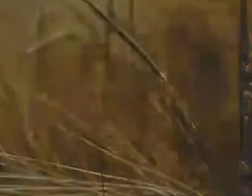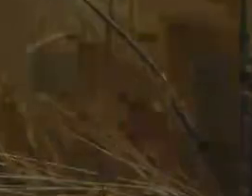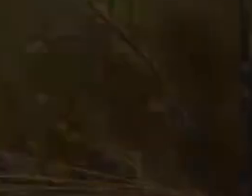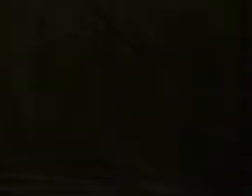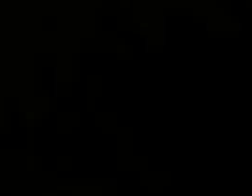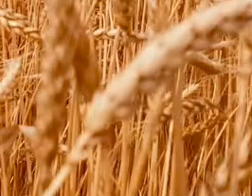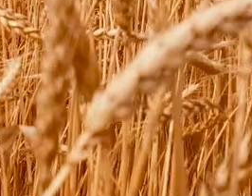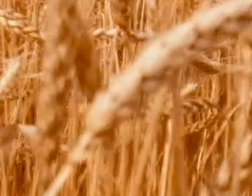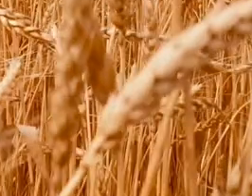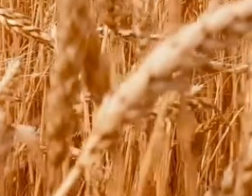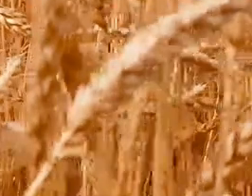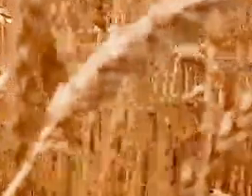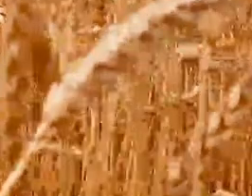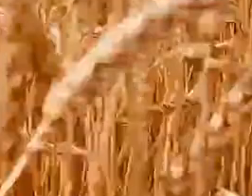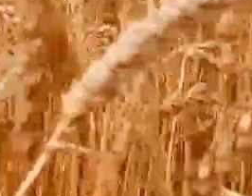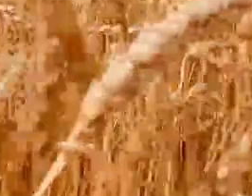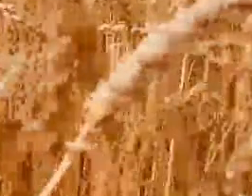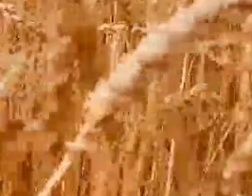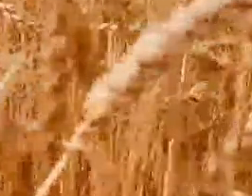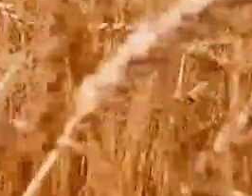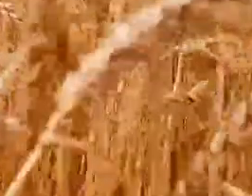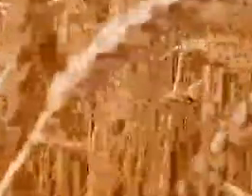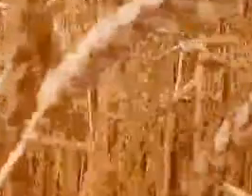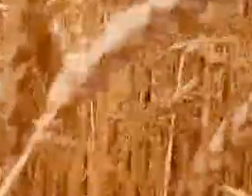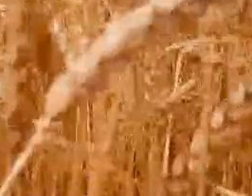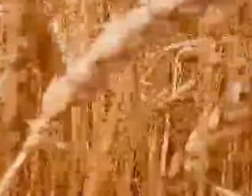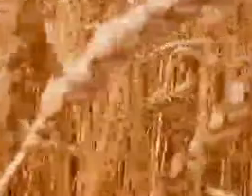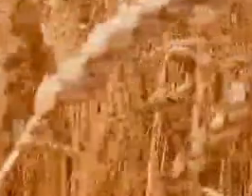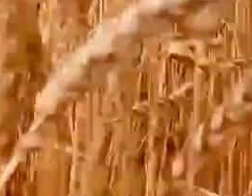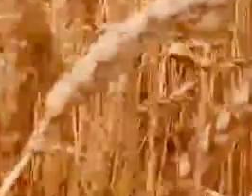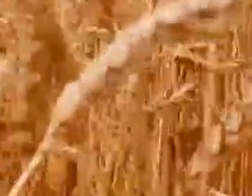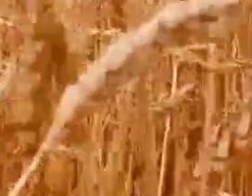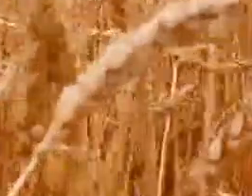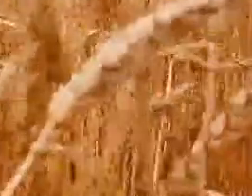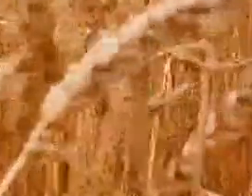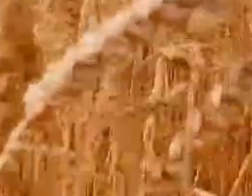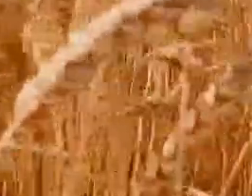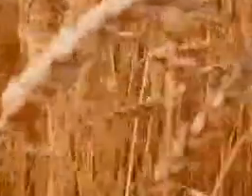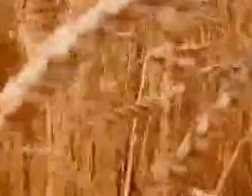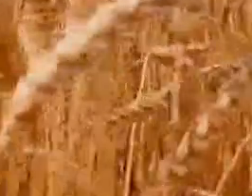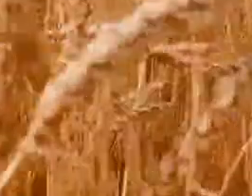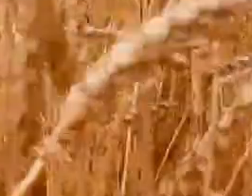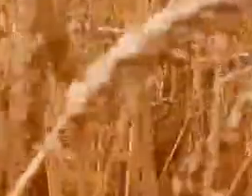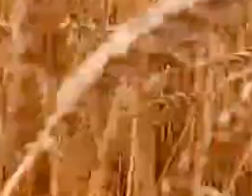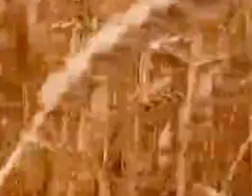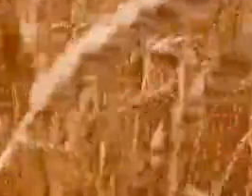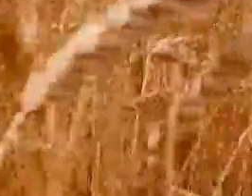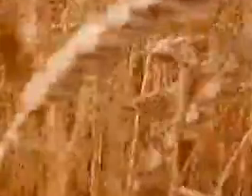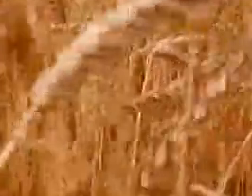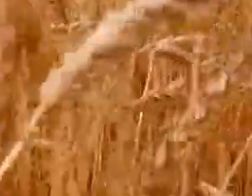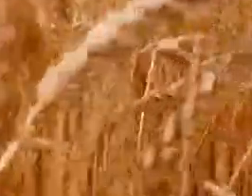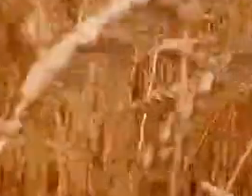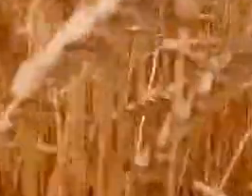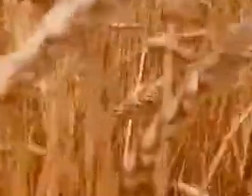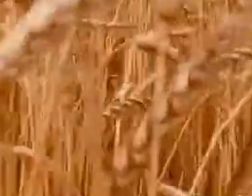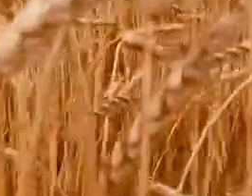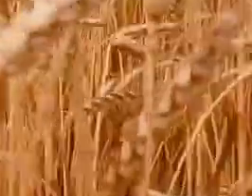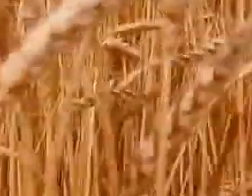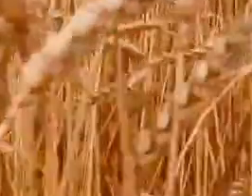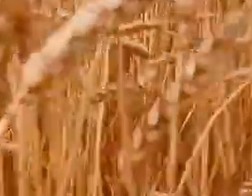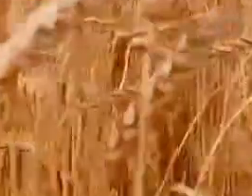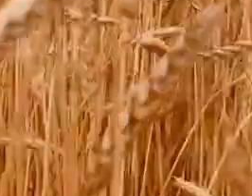amen when on the cross my savior me